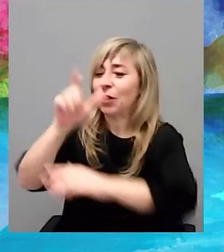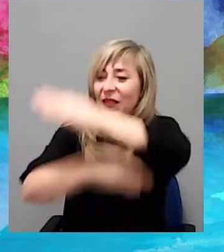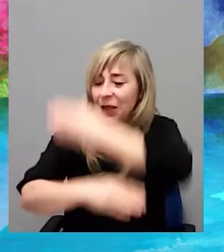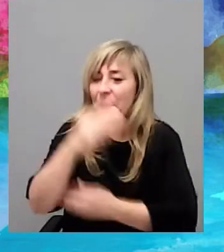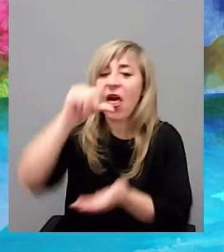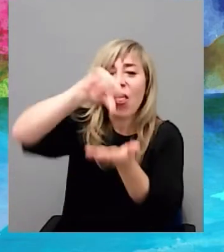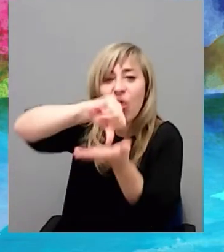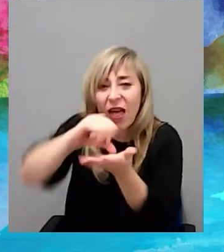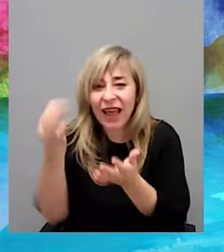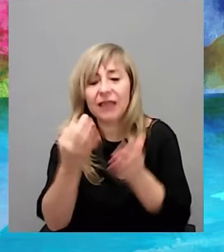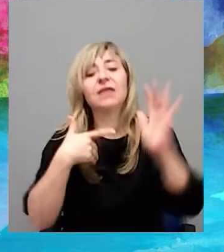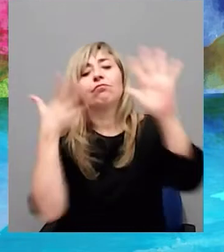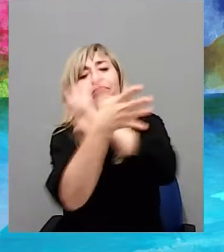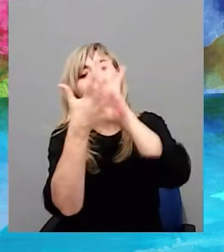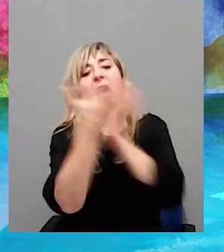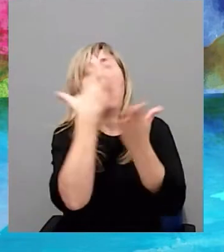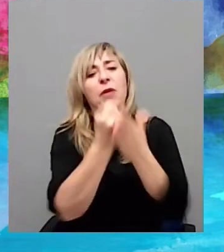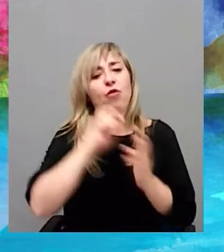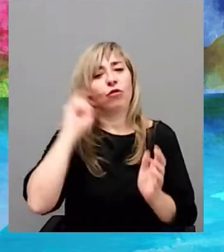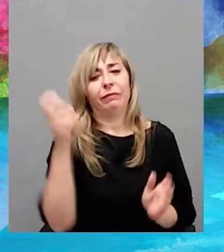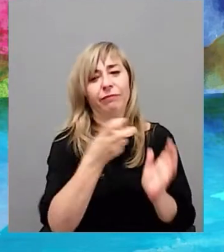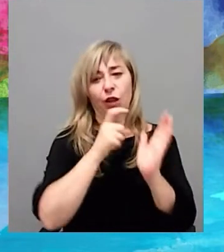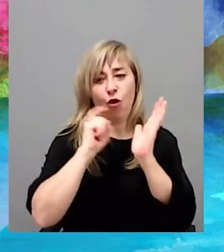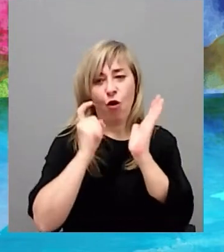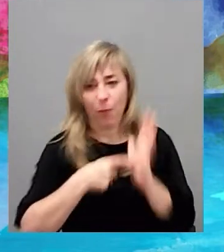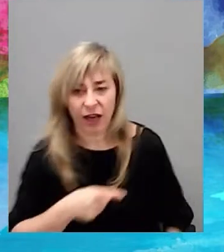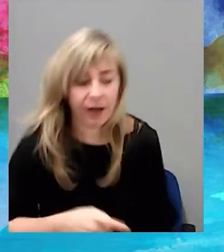understands diversity and people's different problems, but we have to